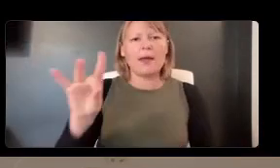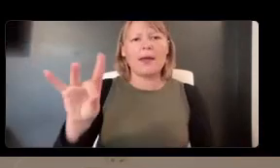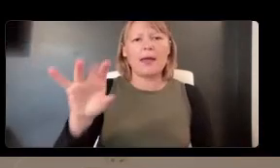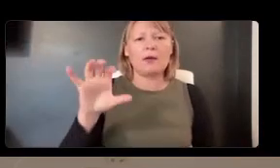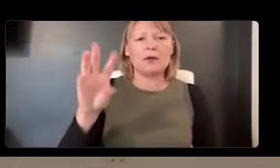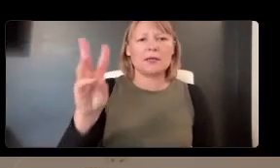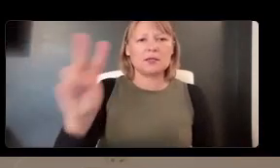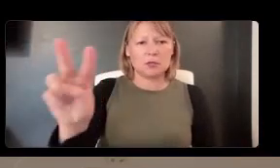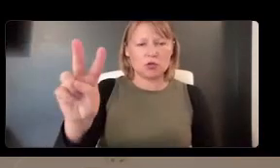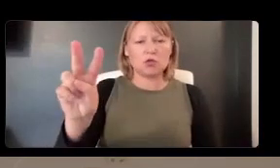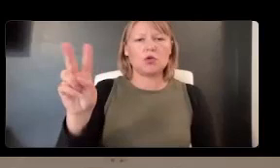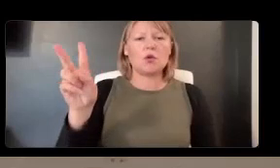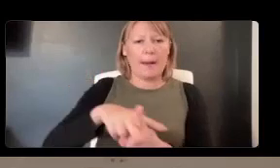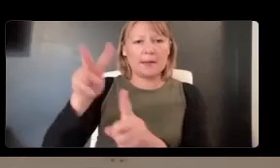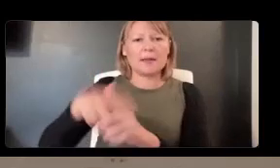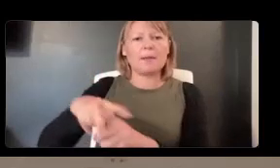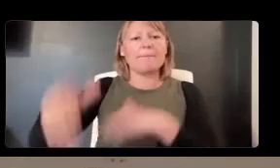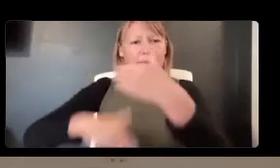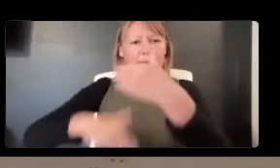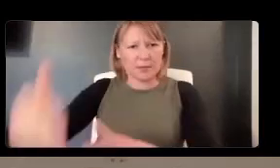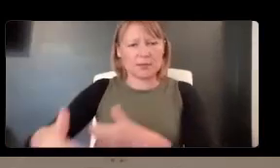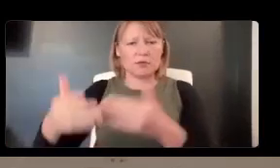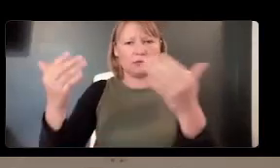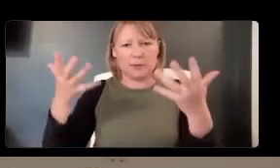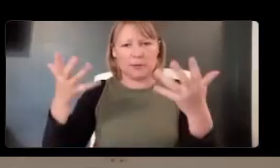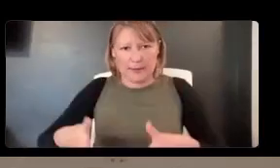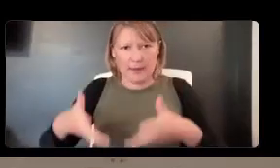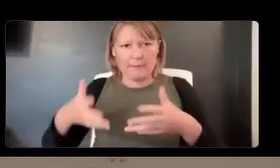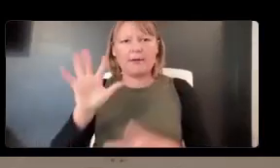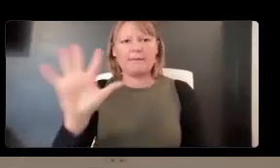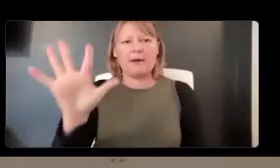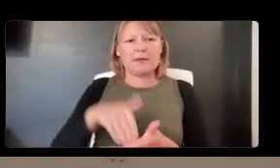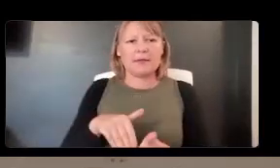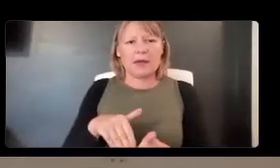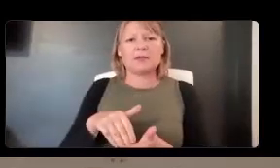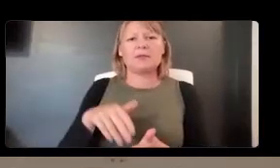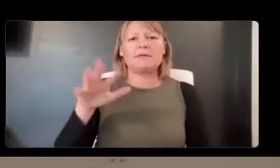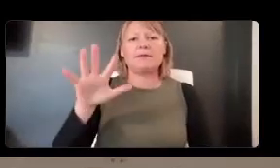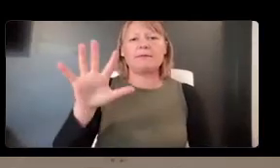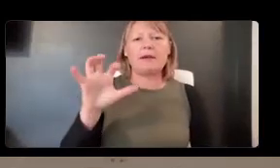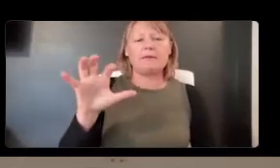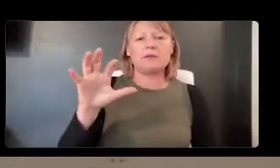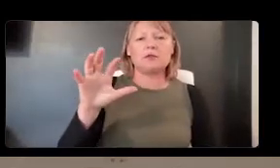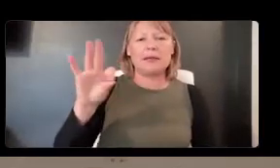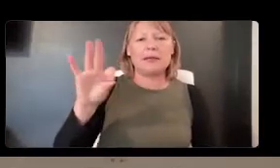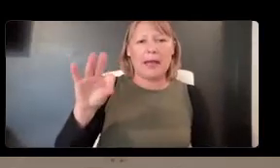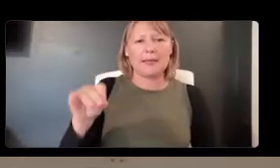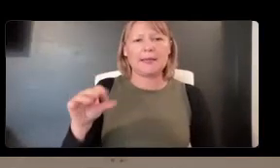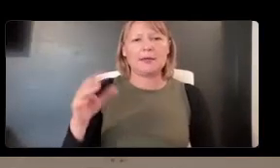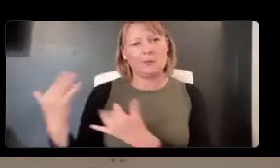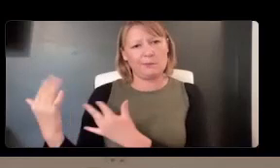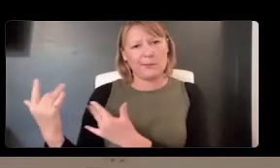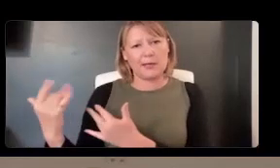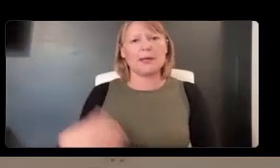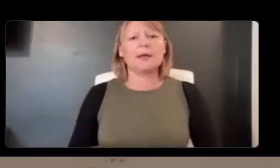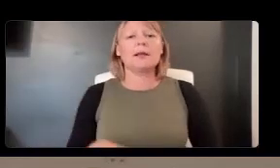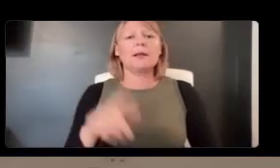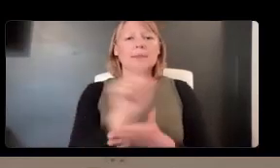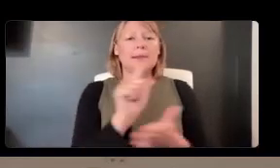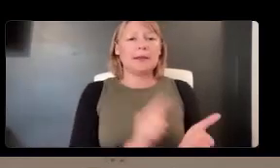862 were processed, and there are currently 5,590 pending. In Legal Affairs